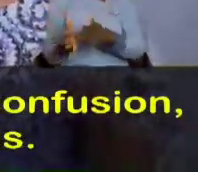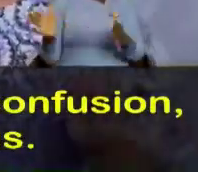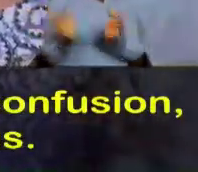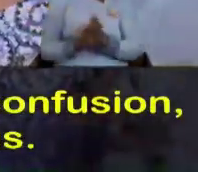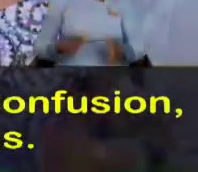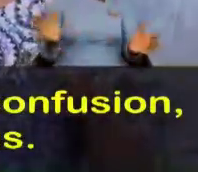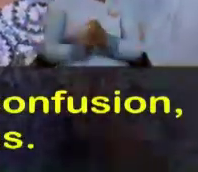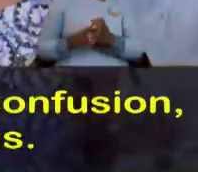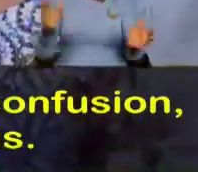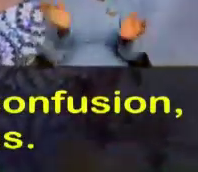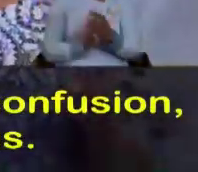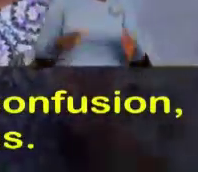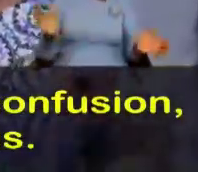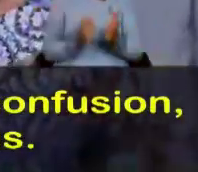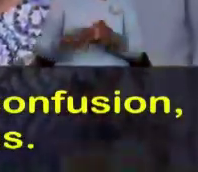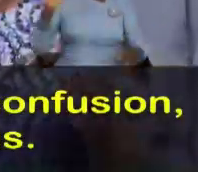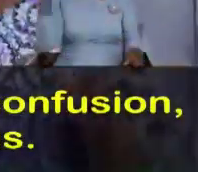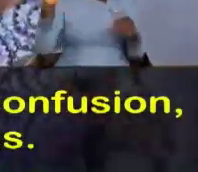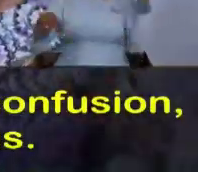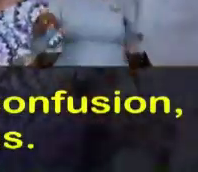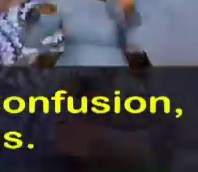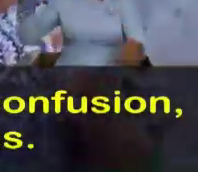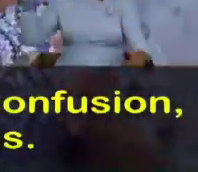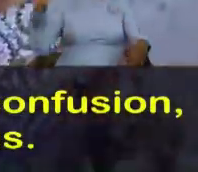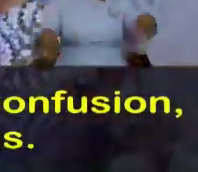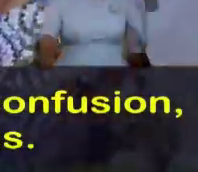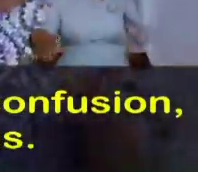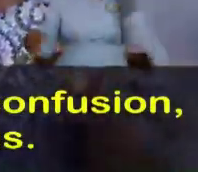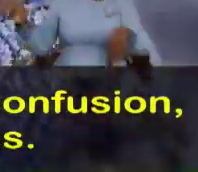Yes, Benny.